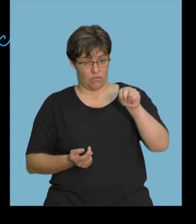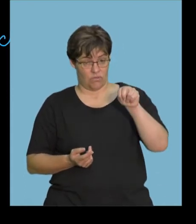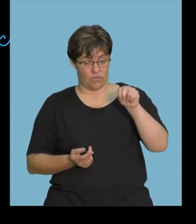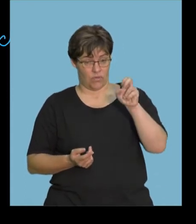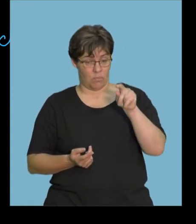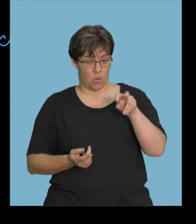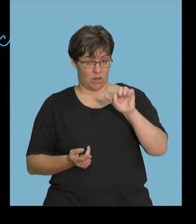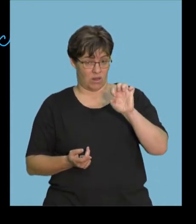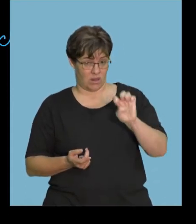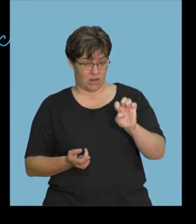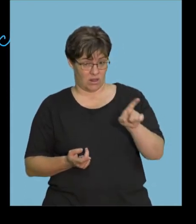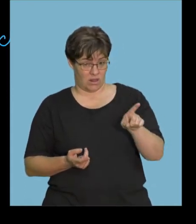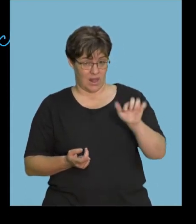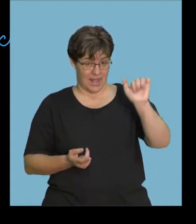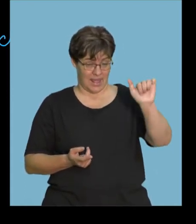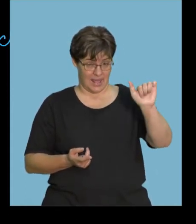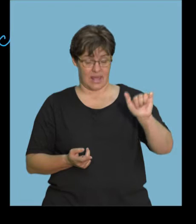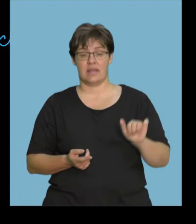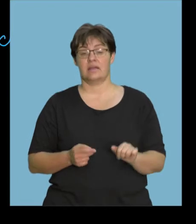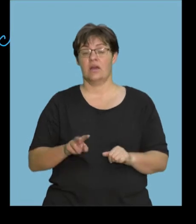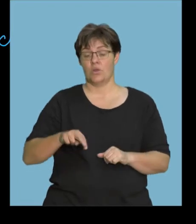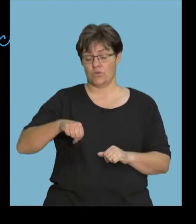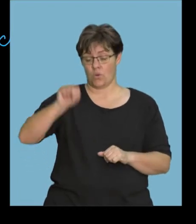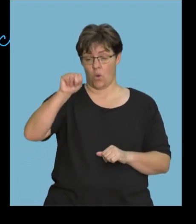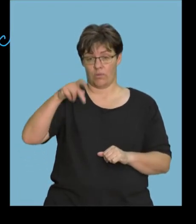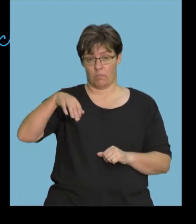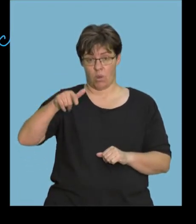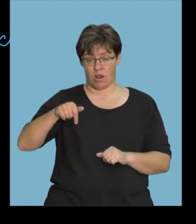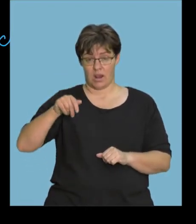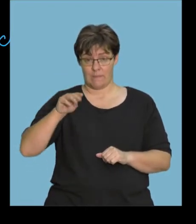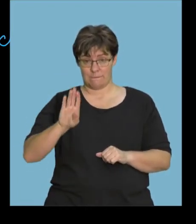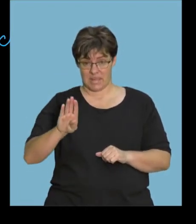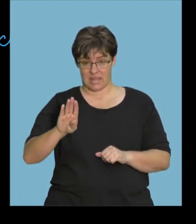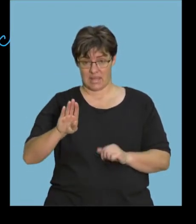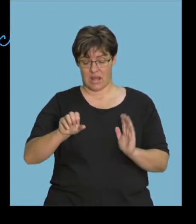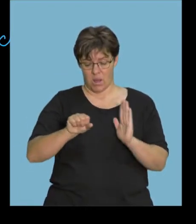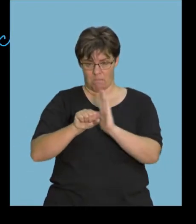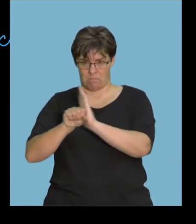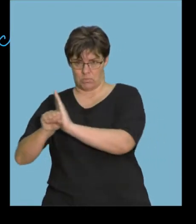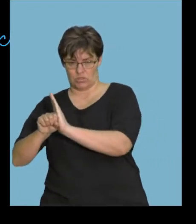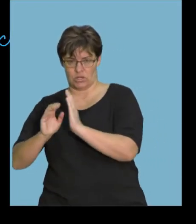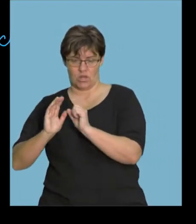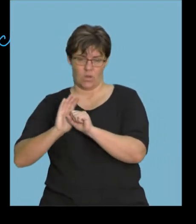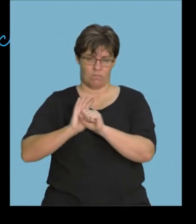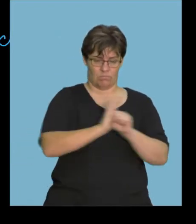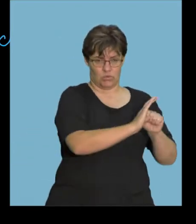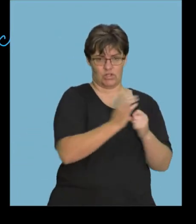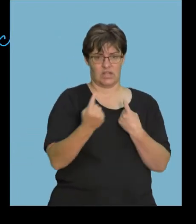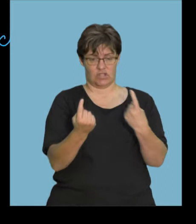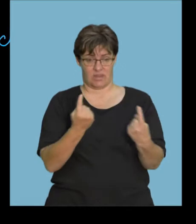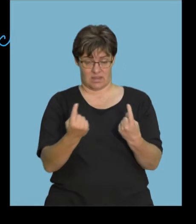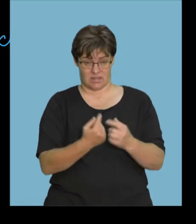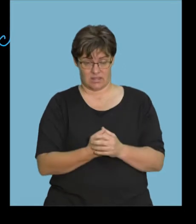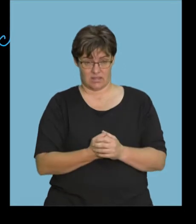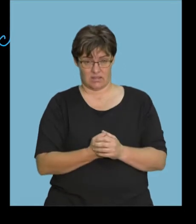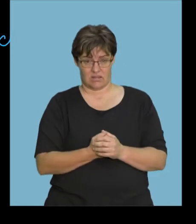magnet A pushes away the north pole of magnet B. So these two poles, they tend to